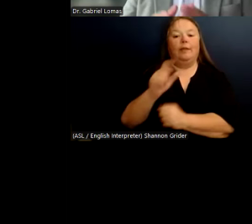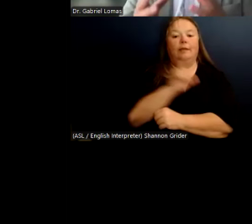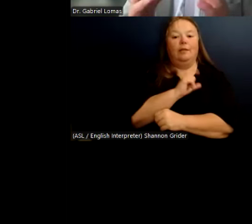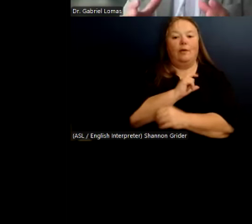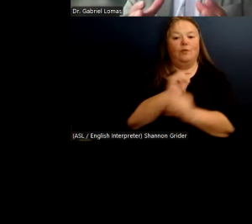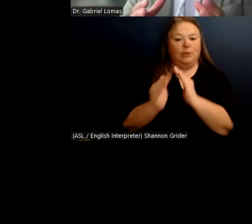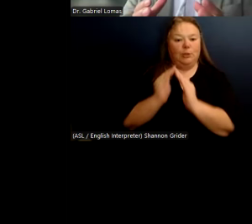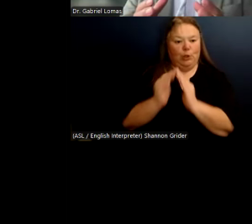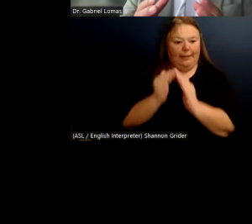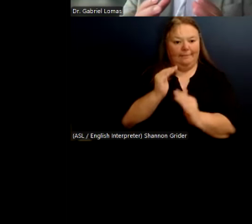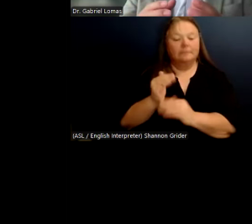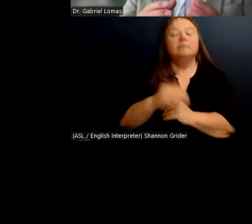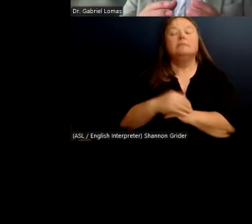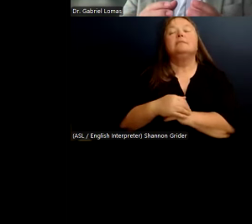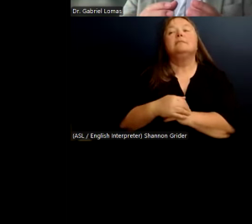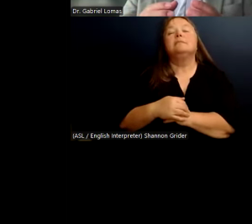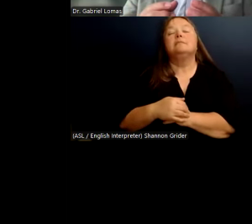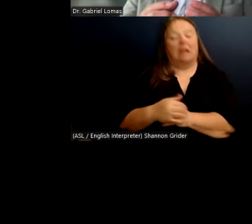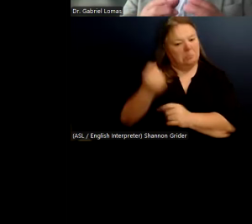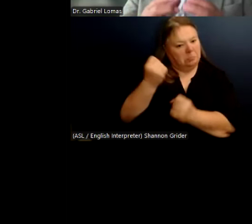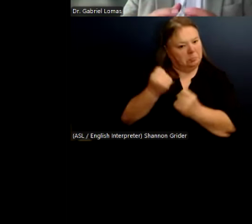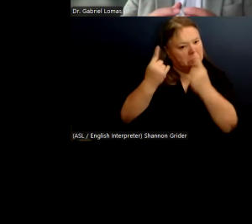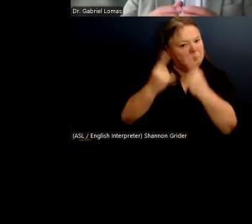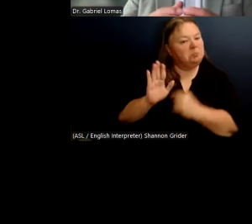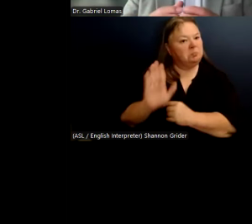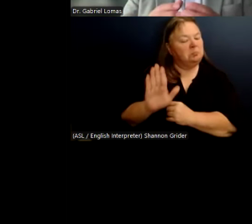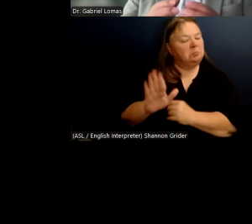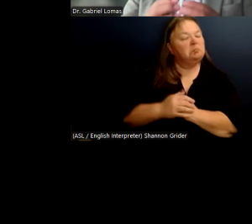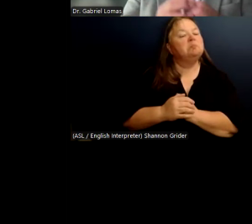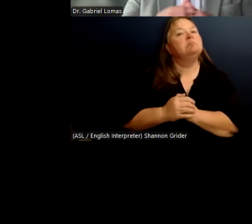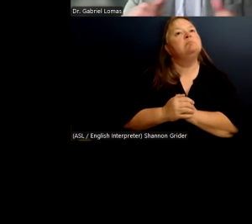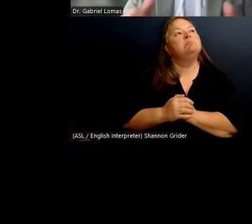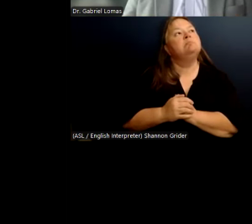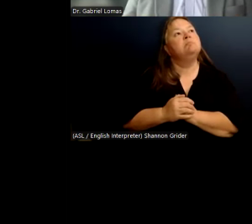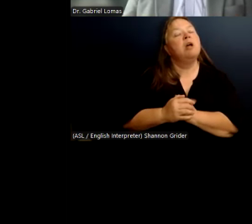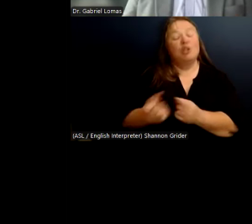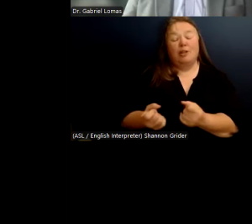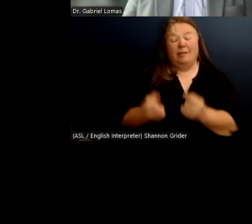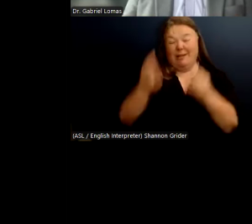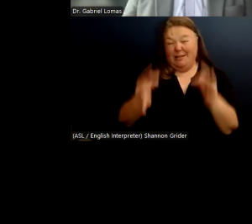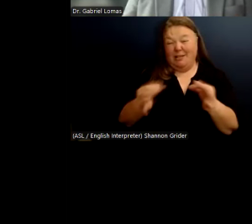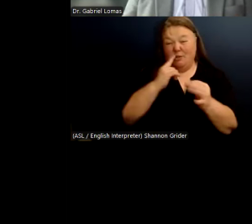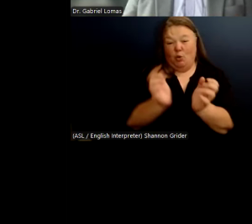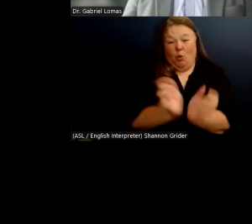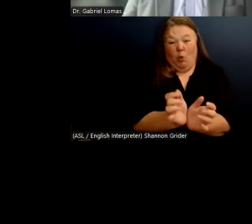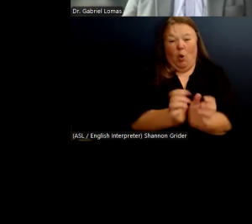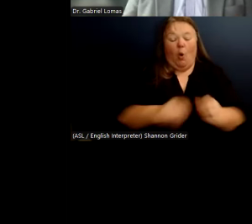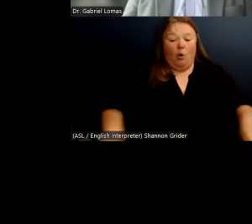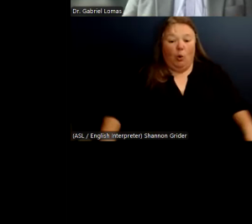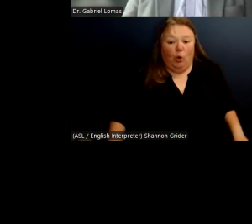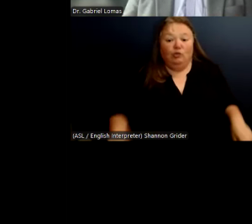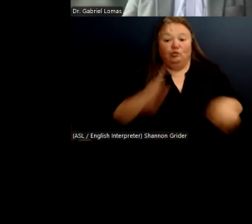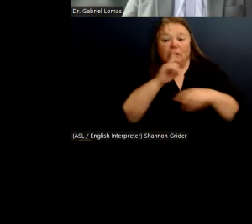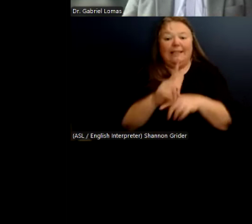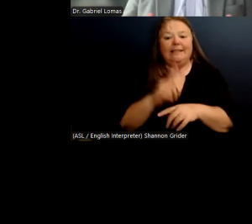community. I know that the decision to cuff somebody in the front or the back, that's really up to to the police